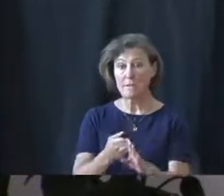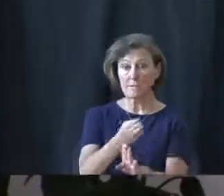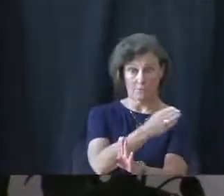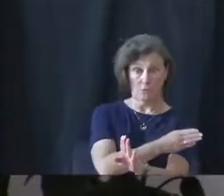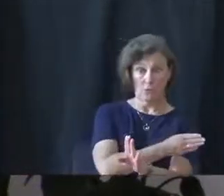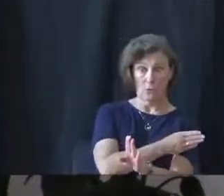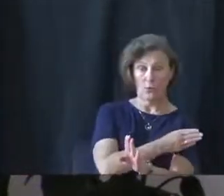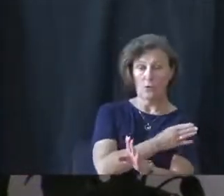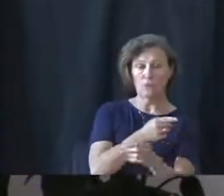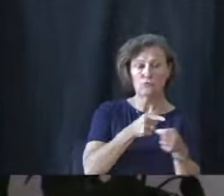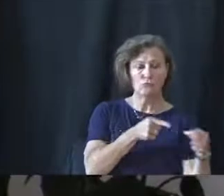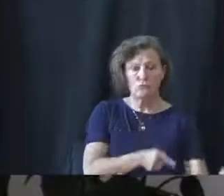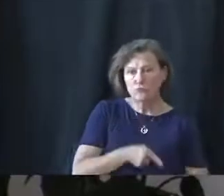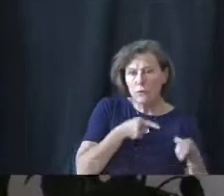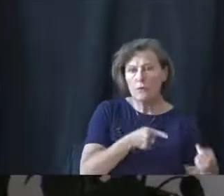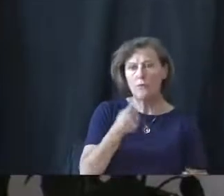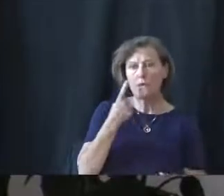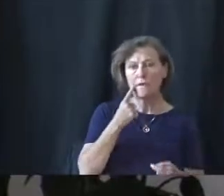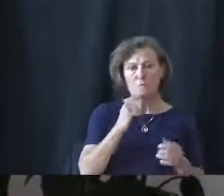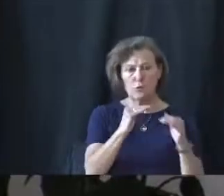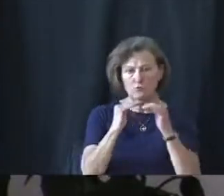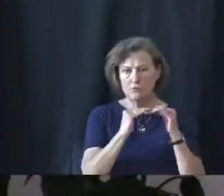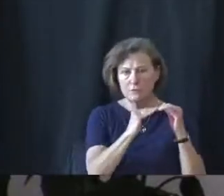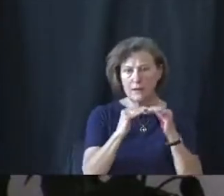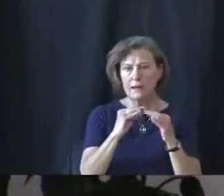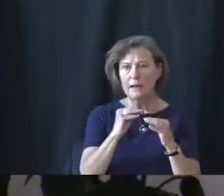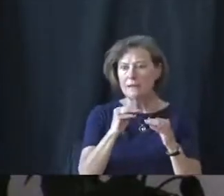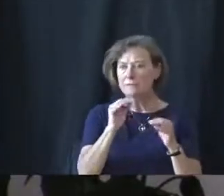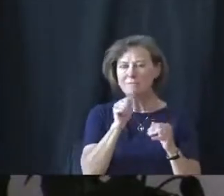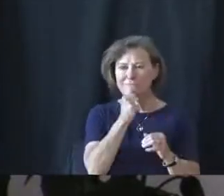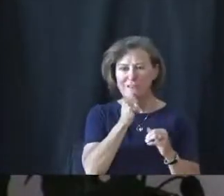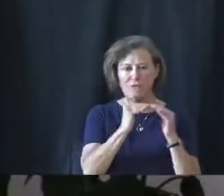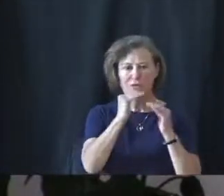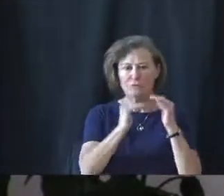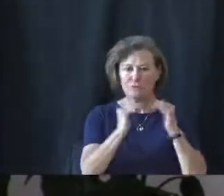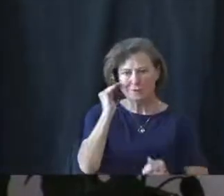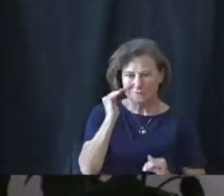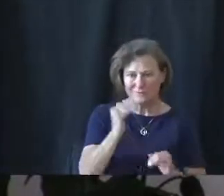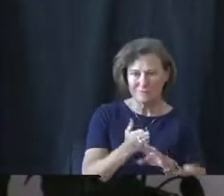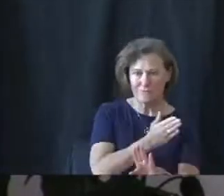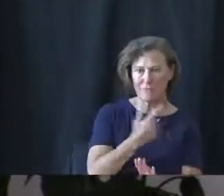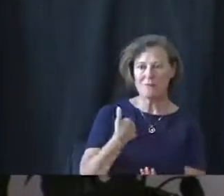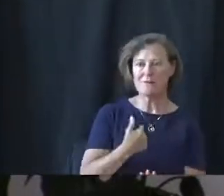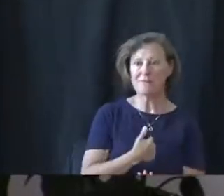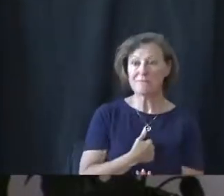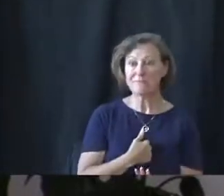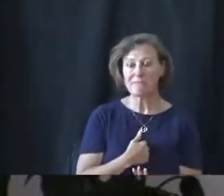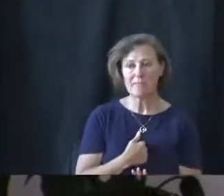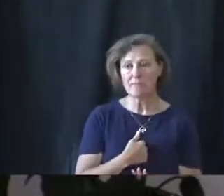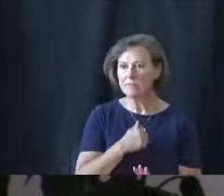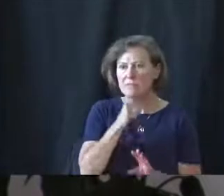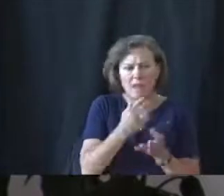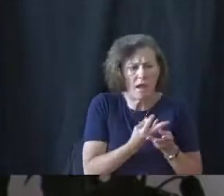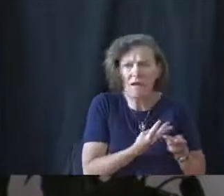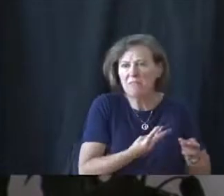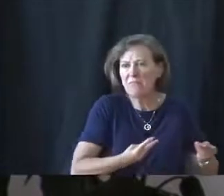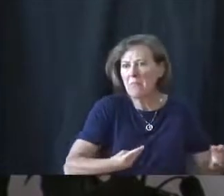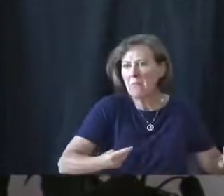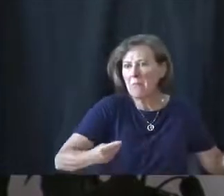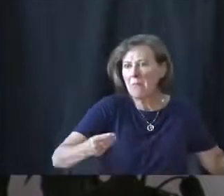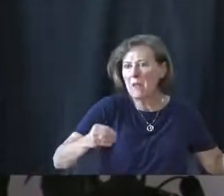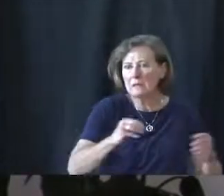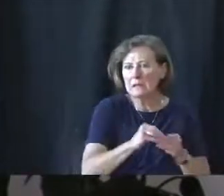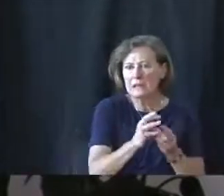struggled for justice and suffered injustice before us, have not melted into the